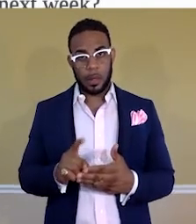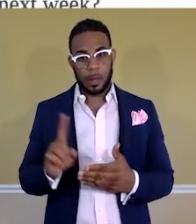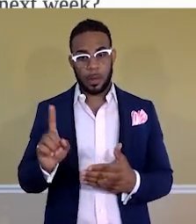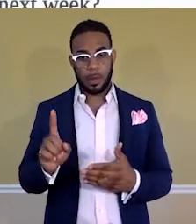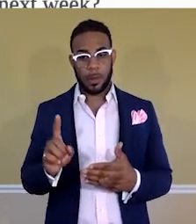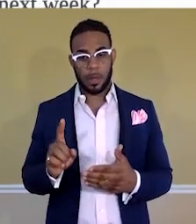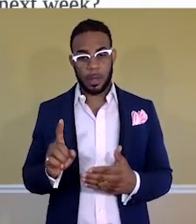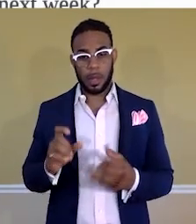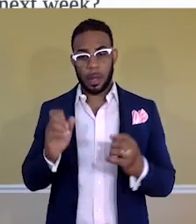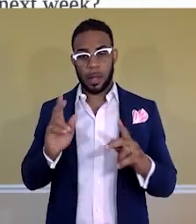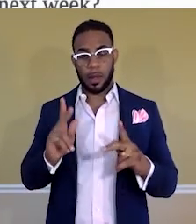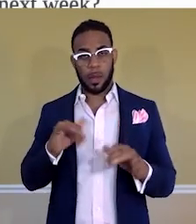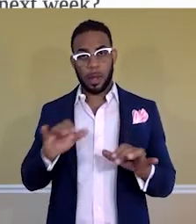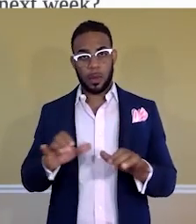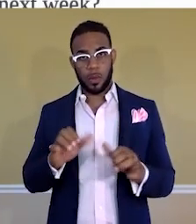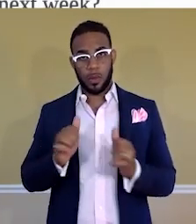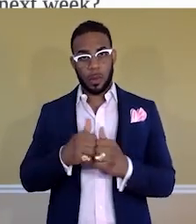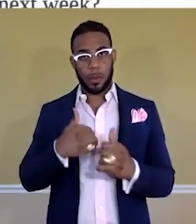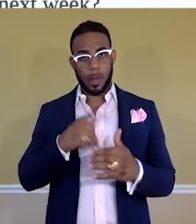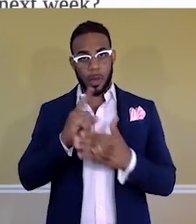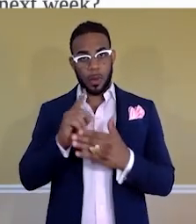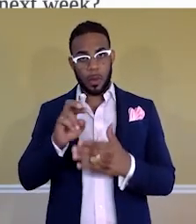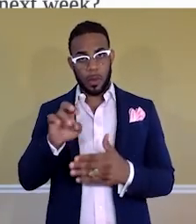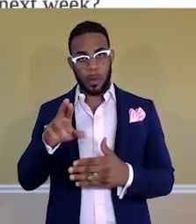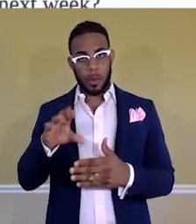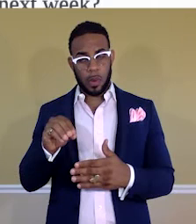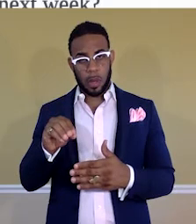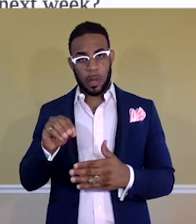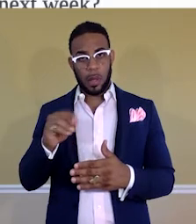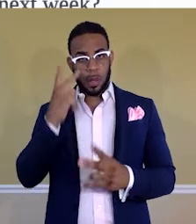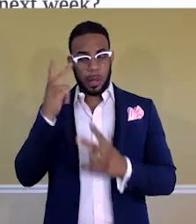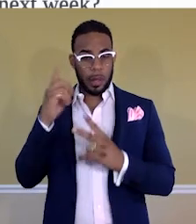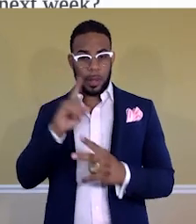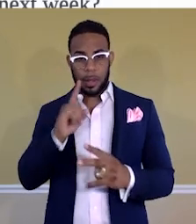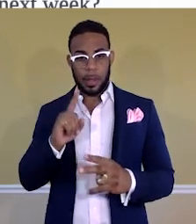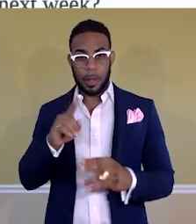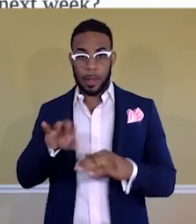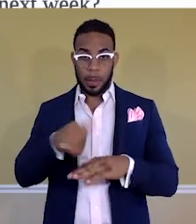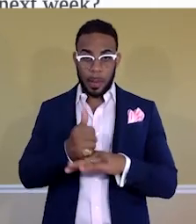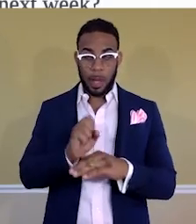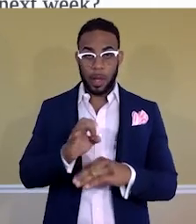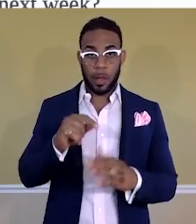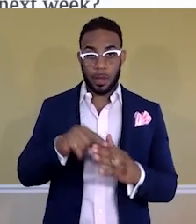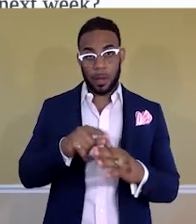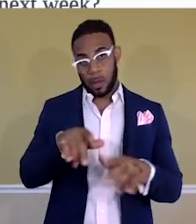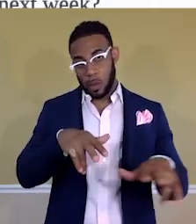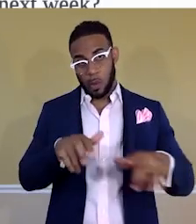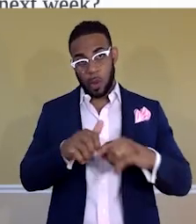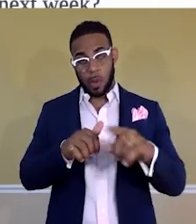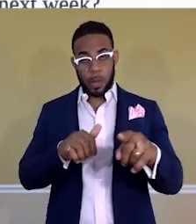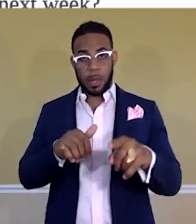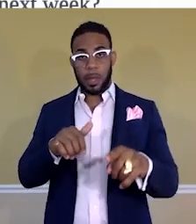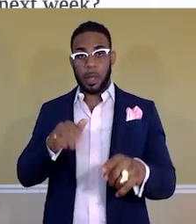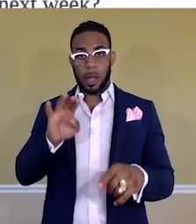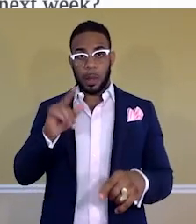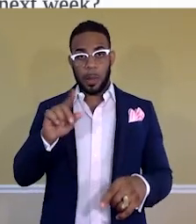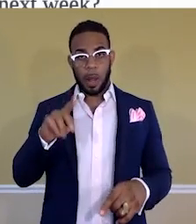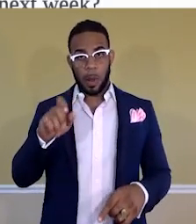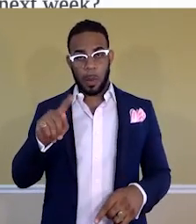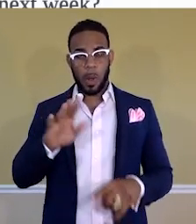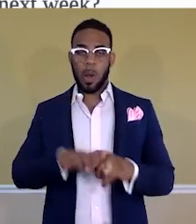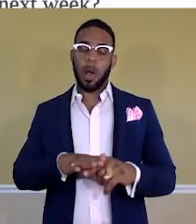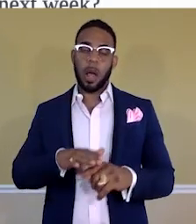where a lot of what I do with my weekly retrospectives is based off of this blog post that came